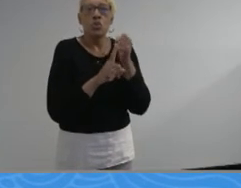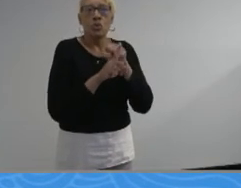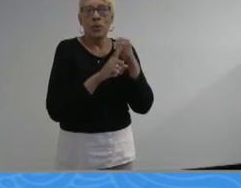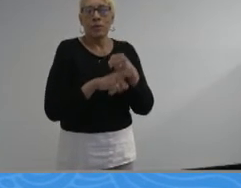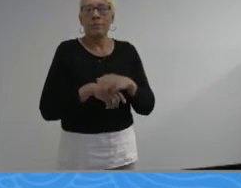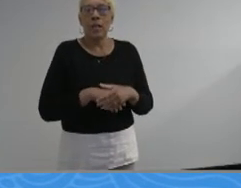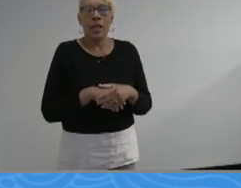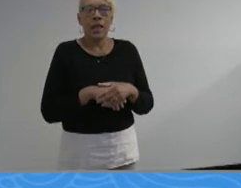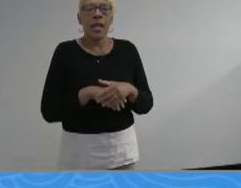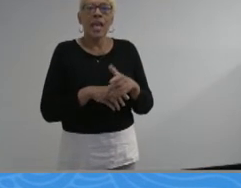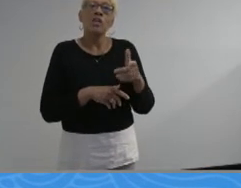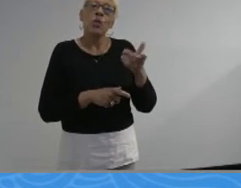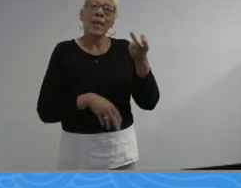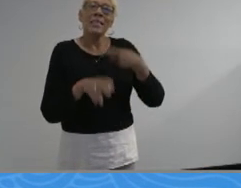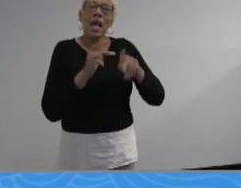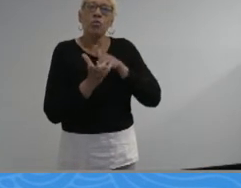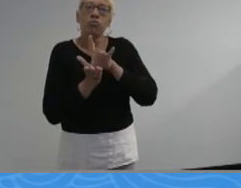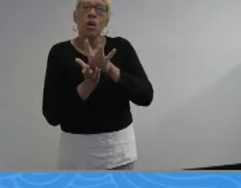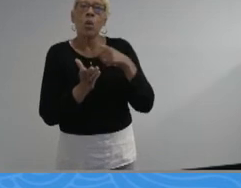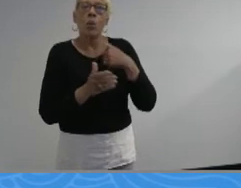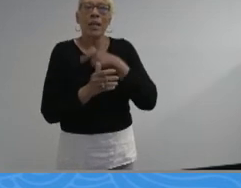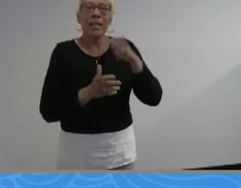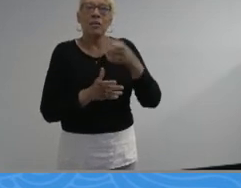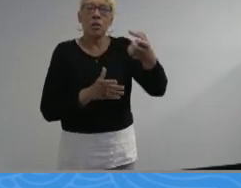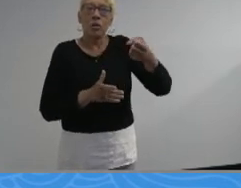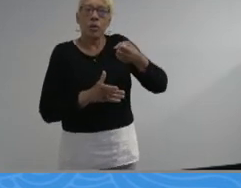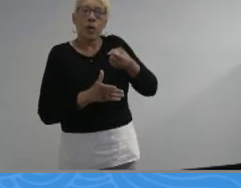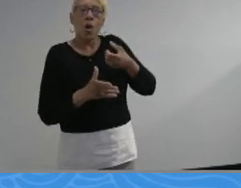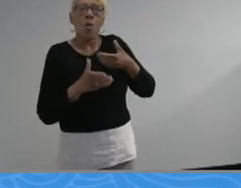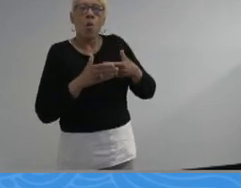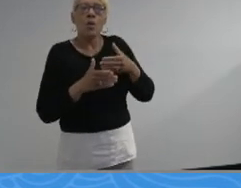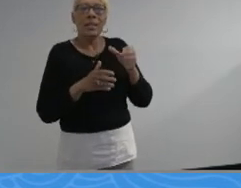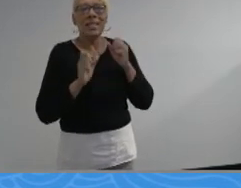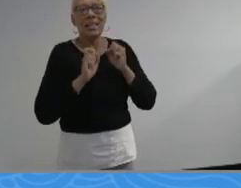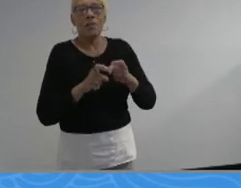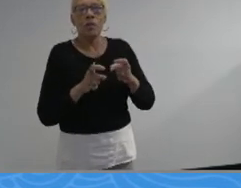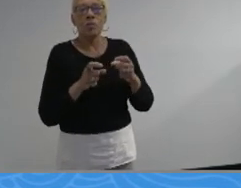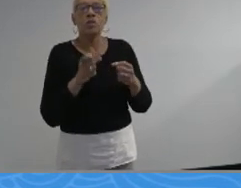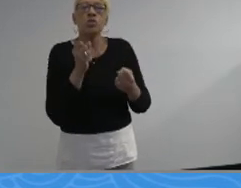bring them to us and give them the appropriate supports and assistance that they need.